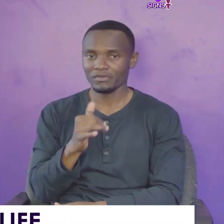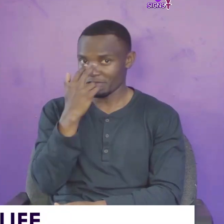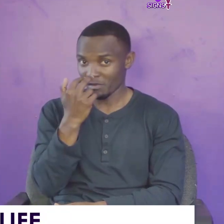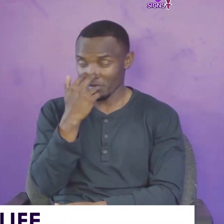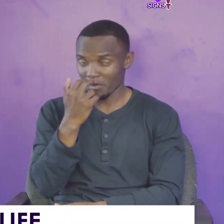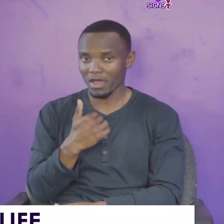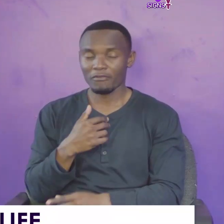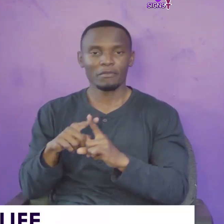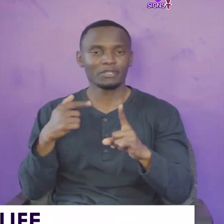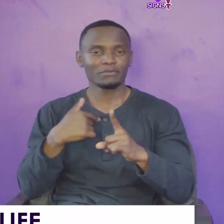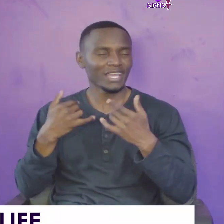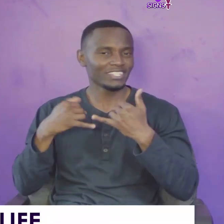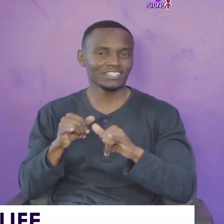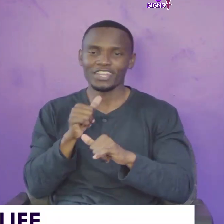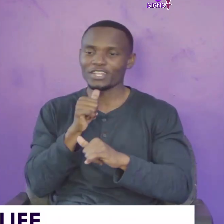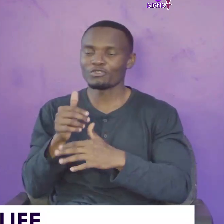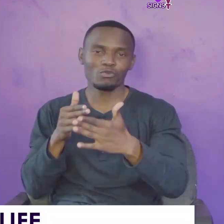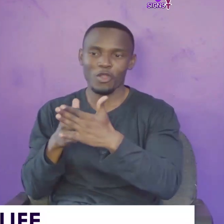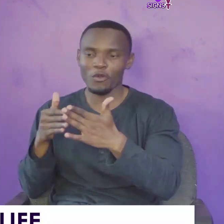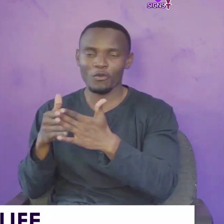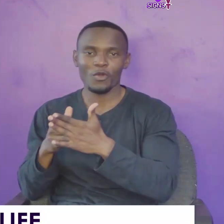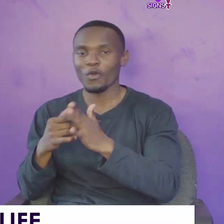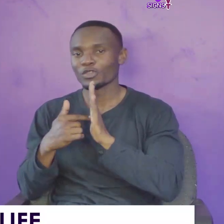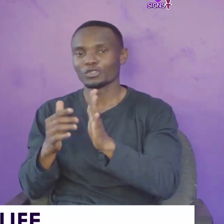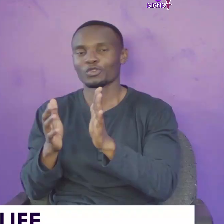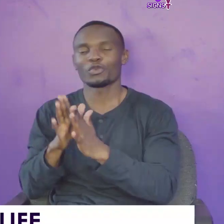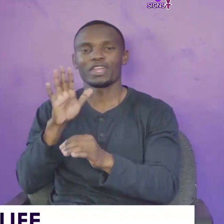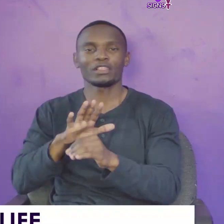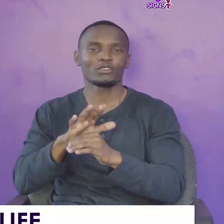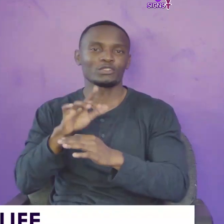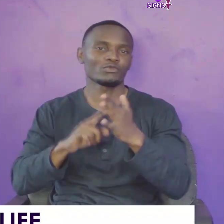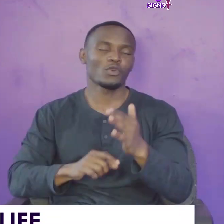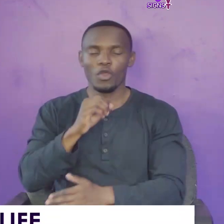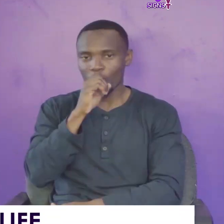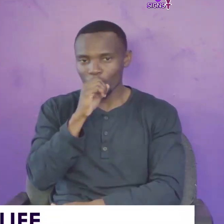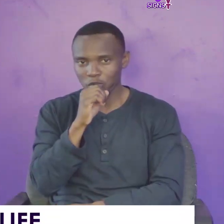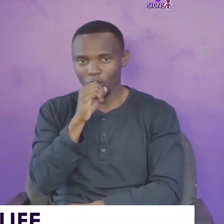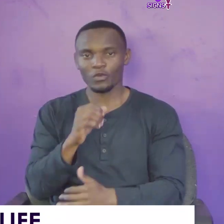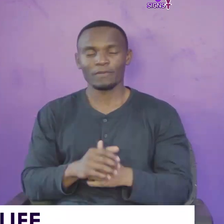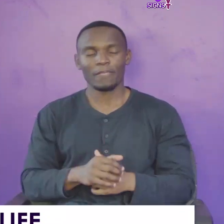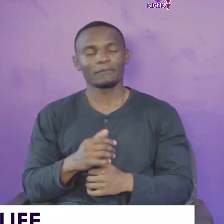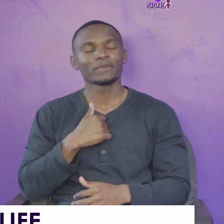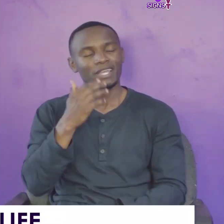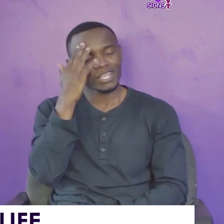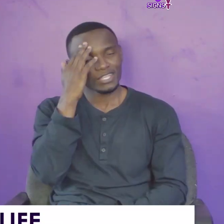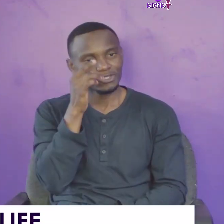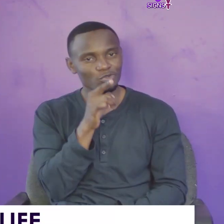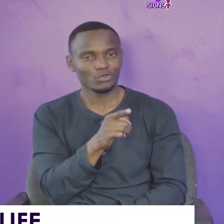not to interrupt your show with a lot of coughs. Now, I know you to be a very soft-spoken person. For this show, I allow you